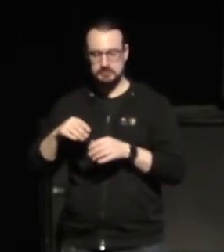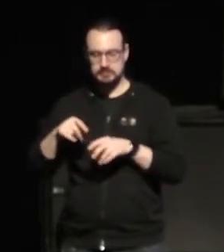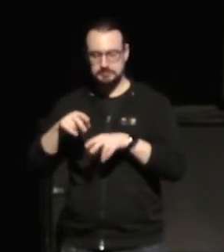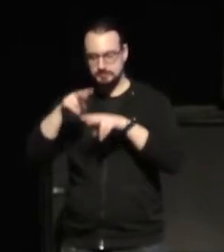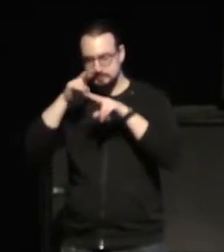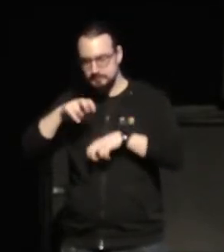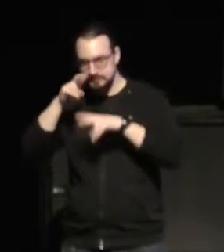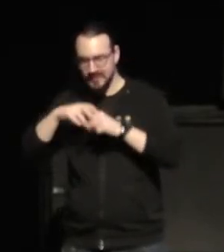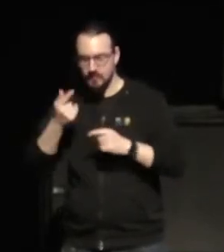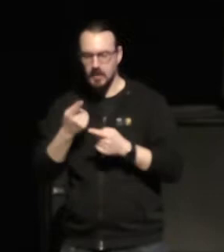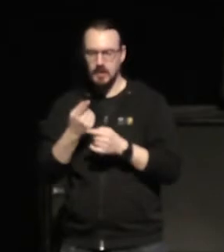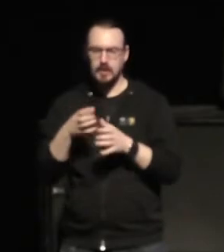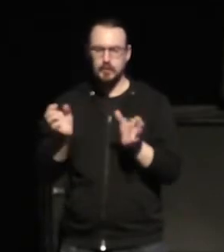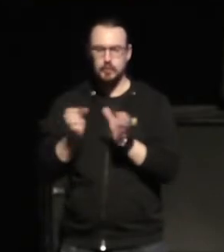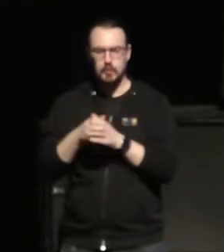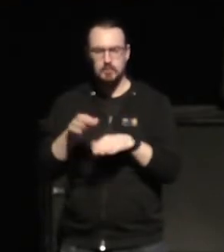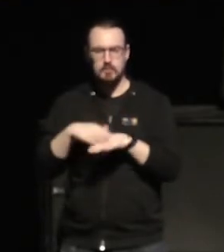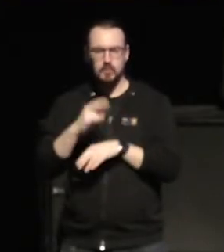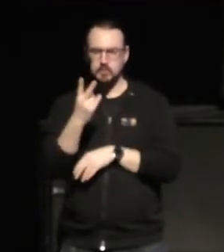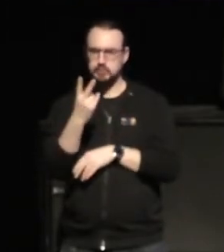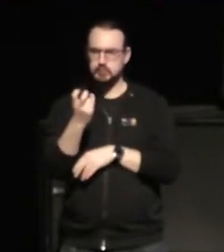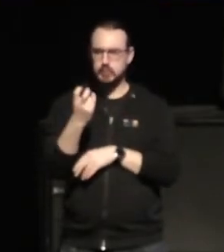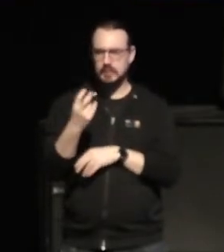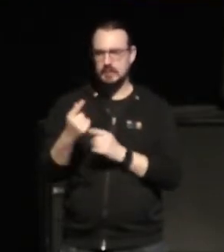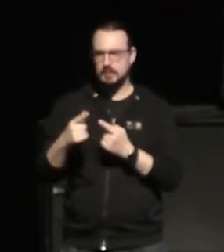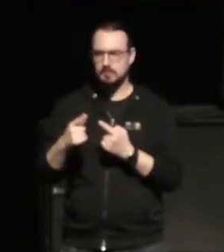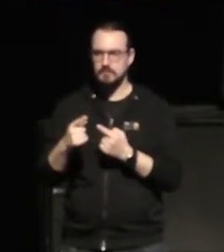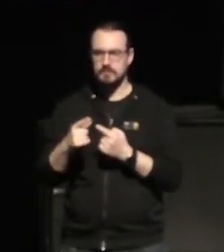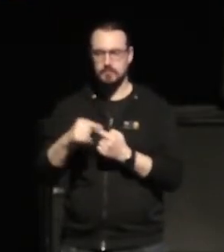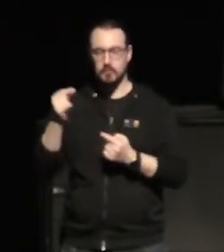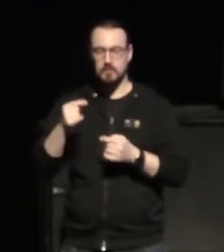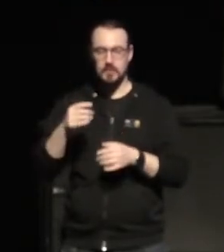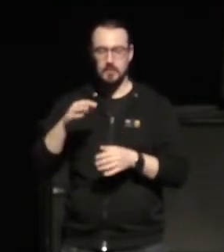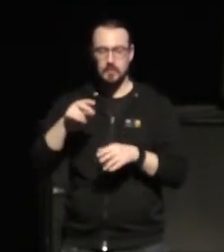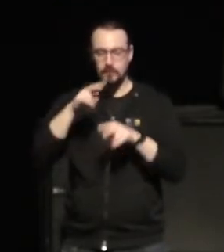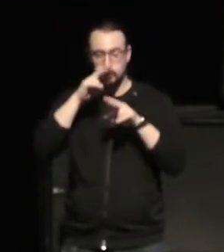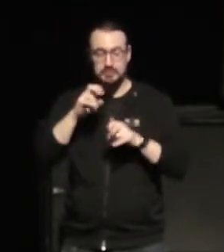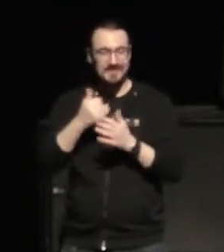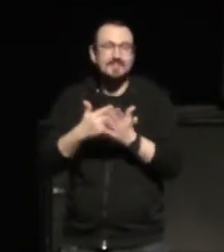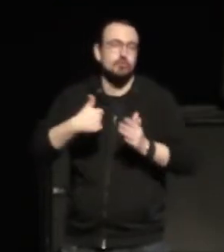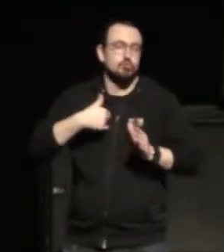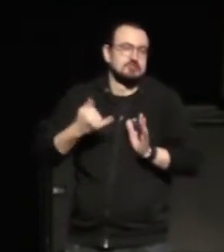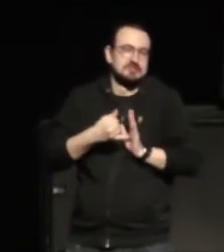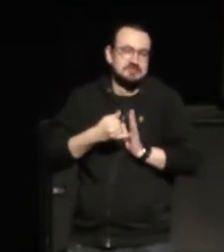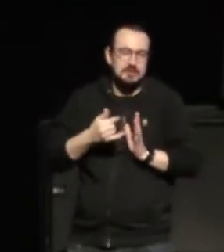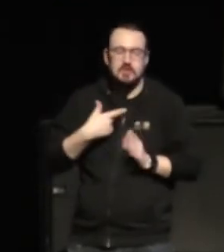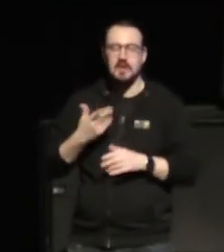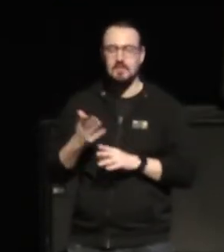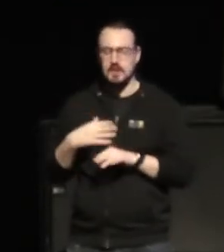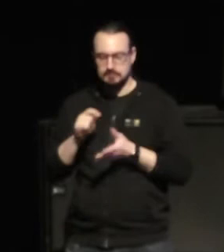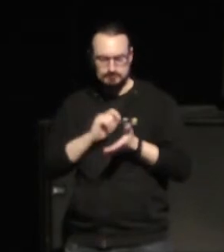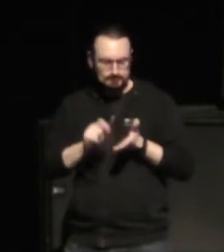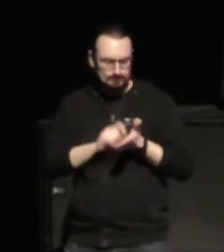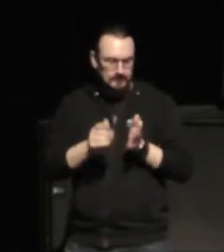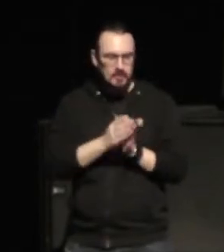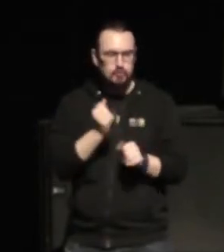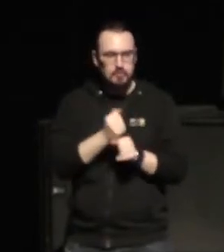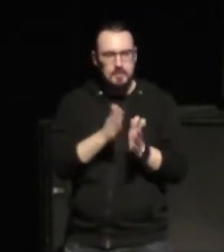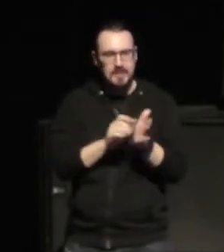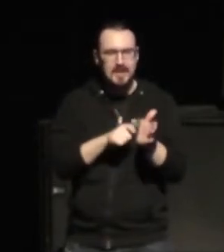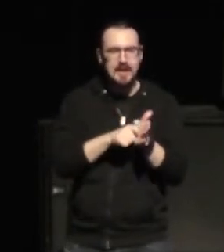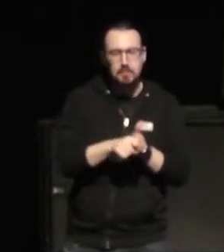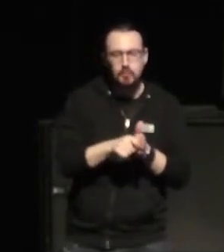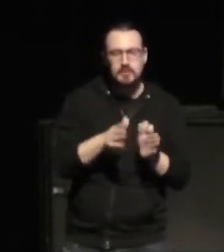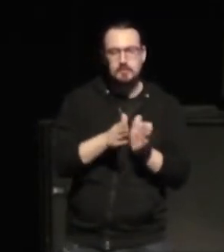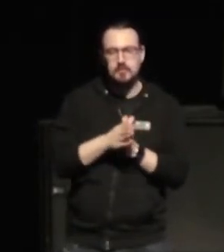it was compiled of a group of 20 top researchers, not including me. I was part of a secretariat working with a report with these